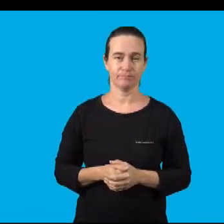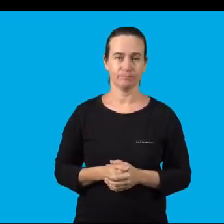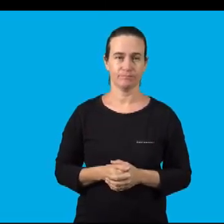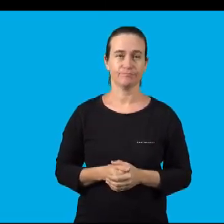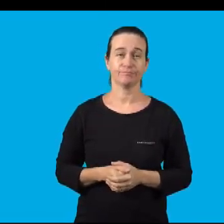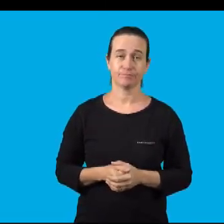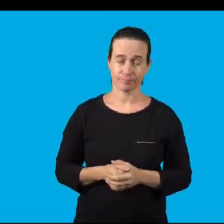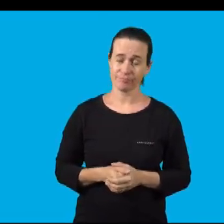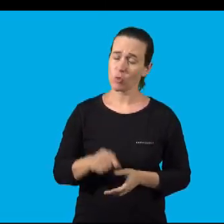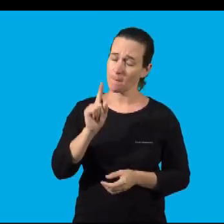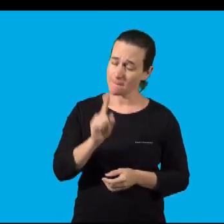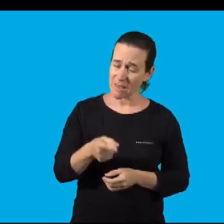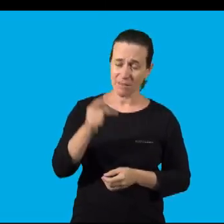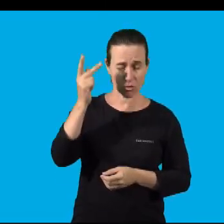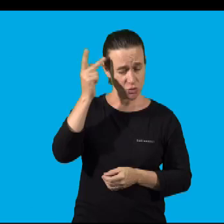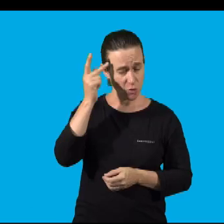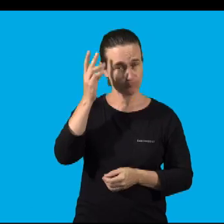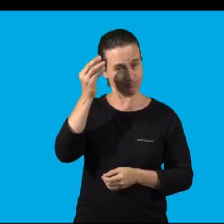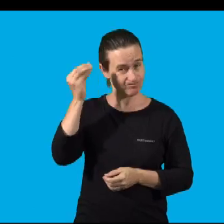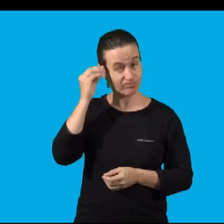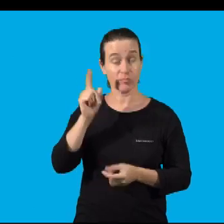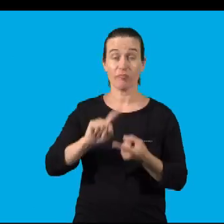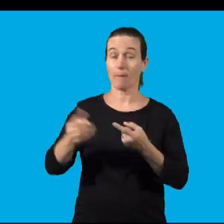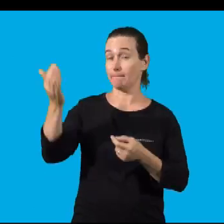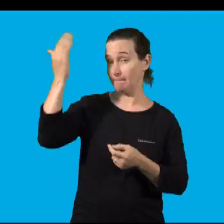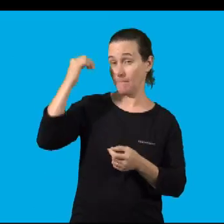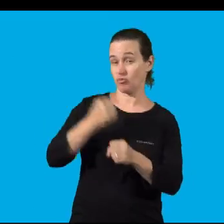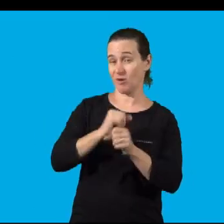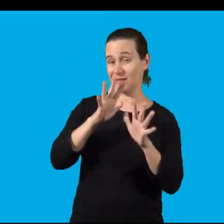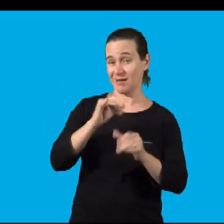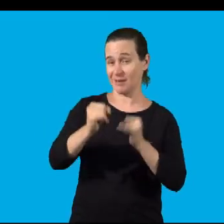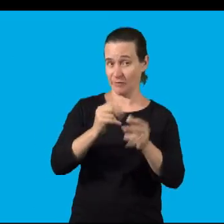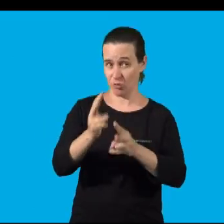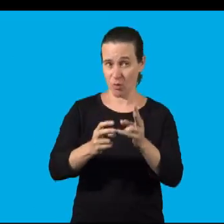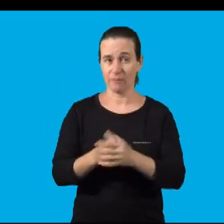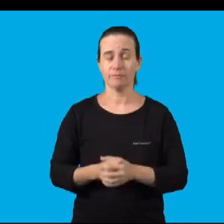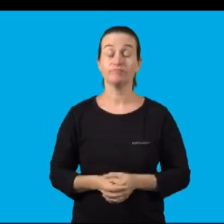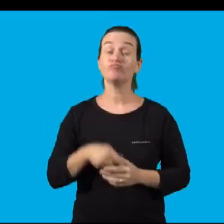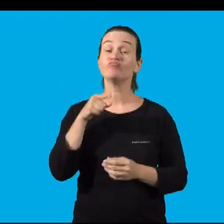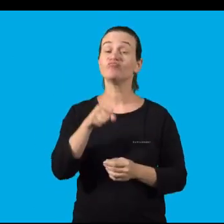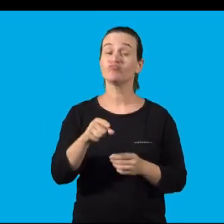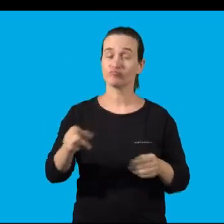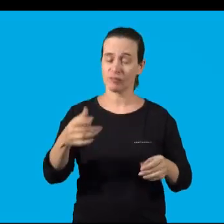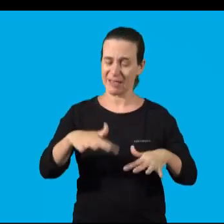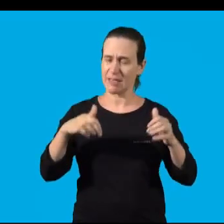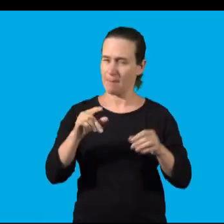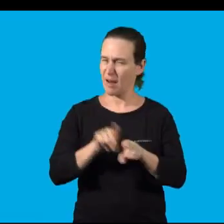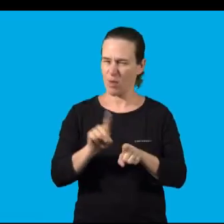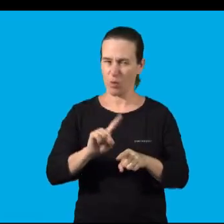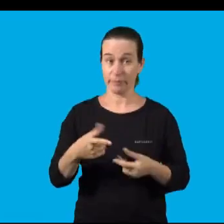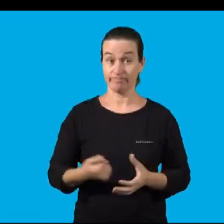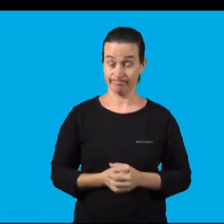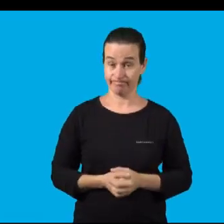These are some of the things that you have to know from grade 10, 11, and 12. This is how your question paper will look.